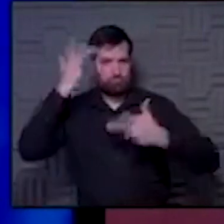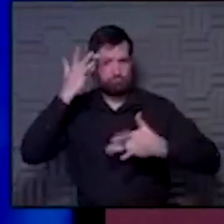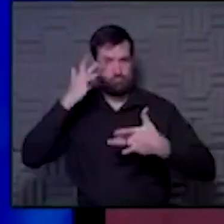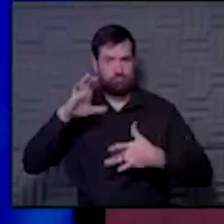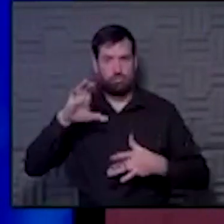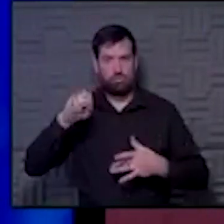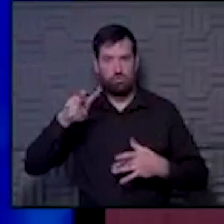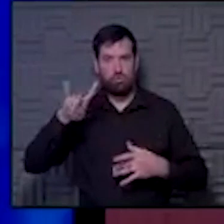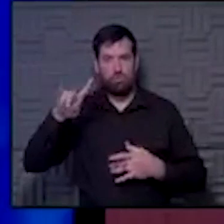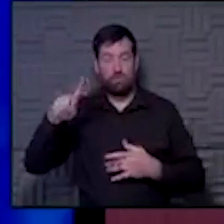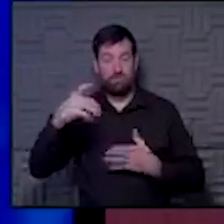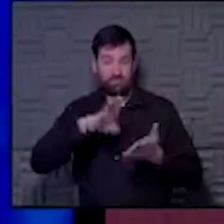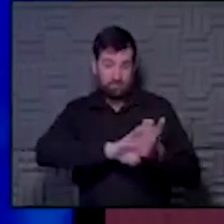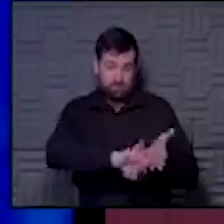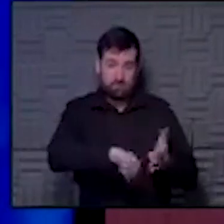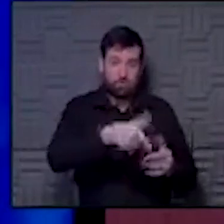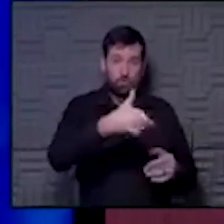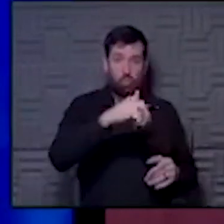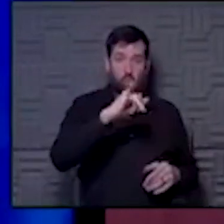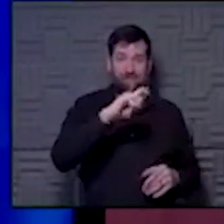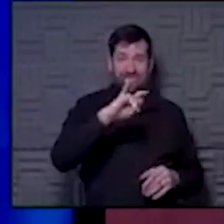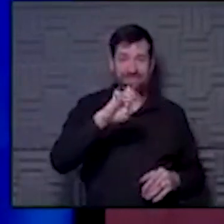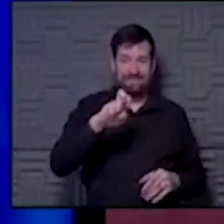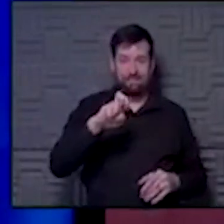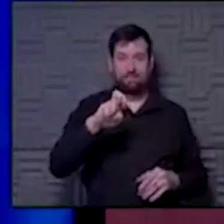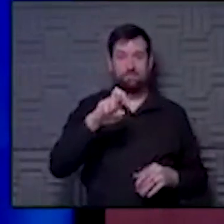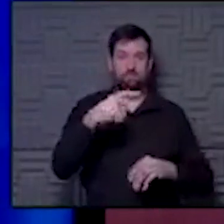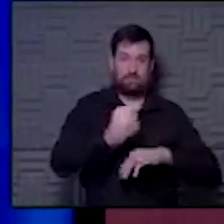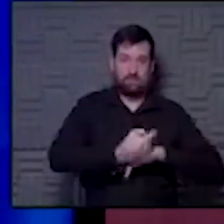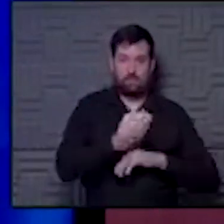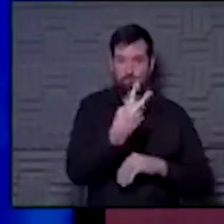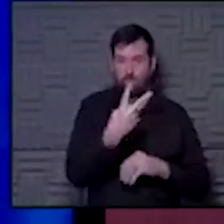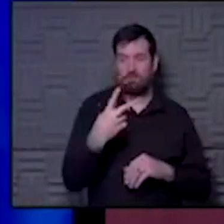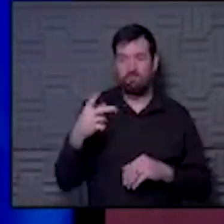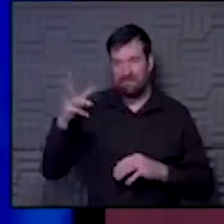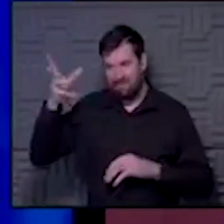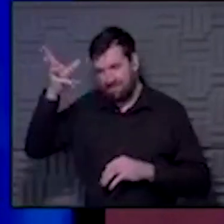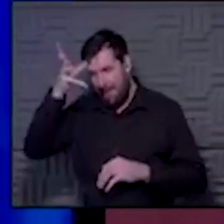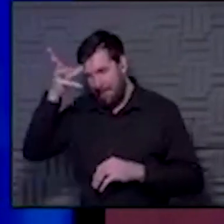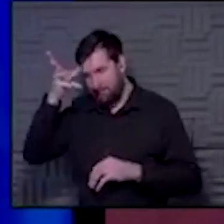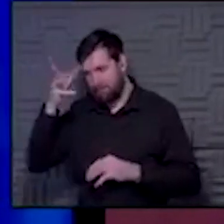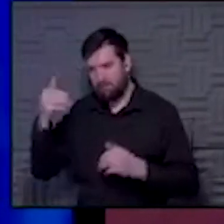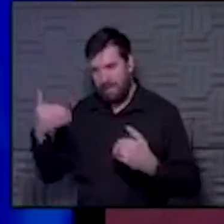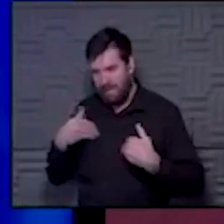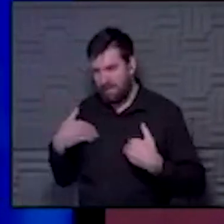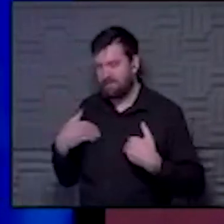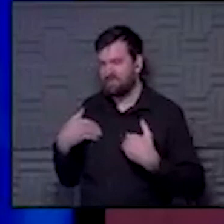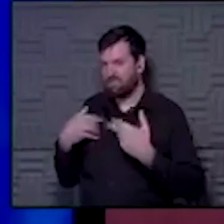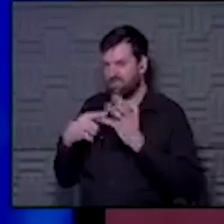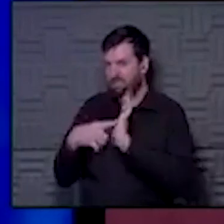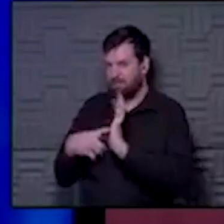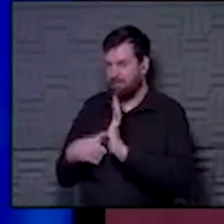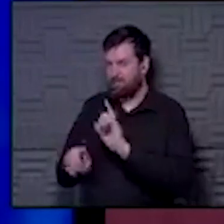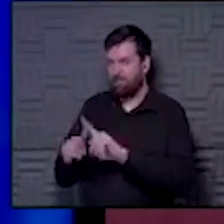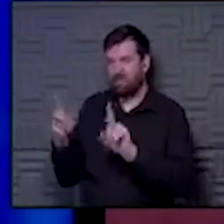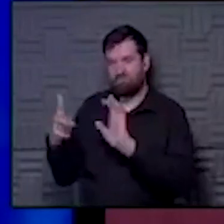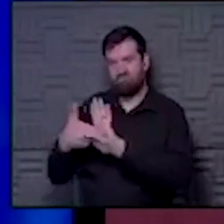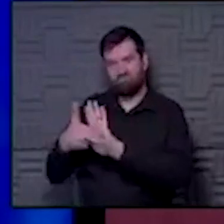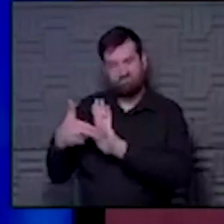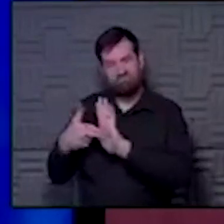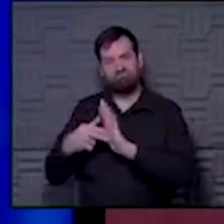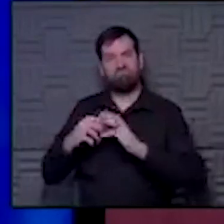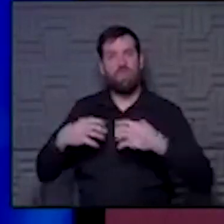She gets out of quarantine on day 12. Dad has COVID-like symptoms, but was diagnosed with a